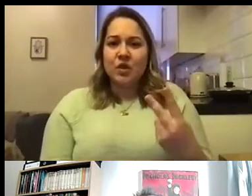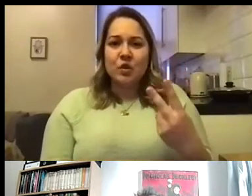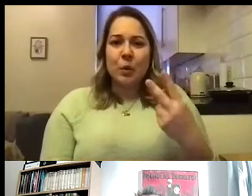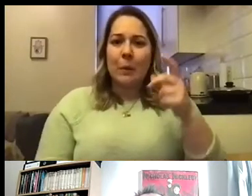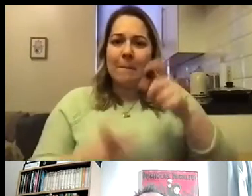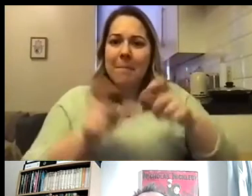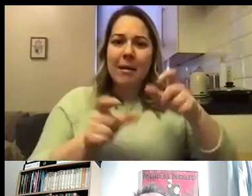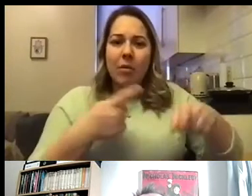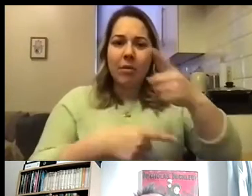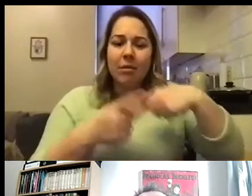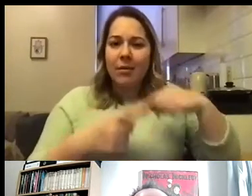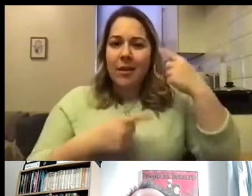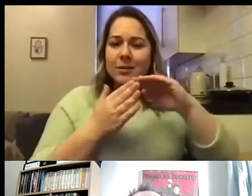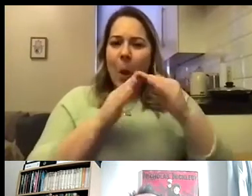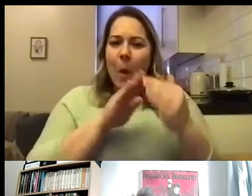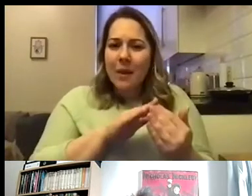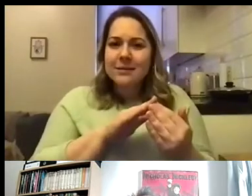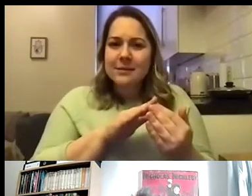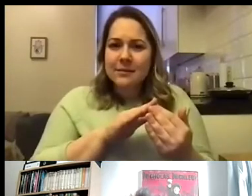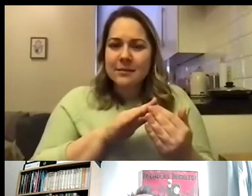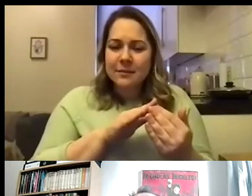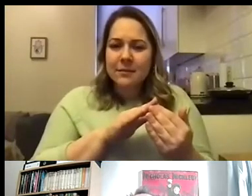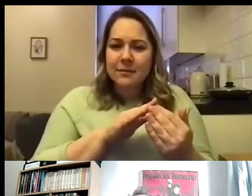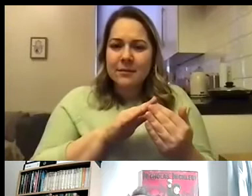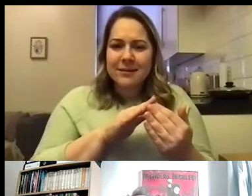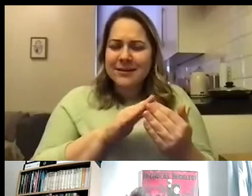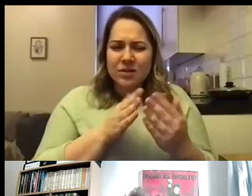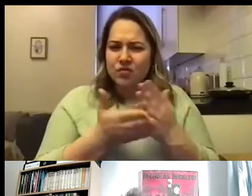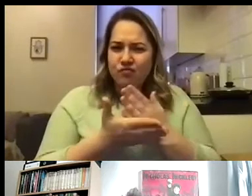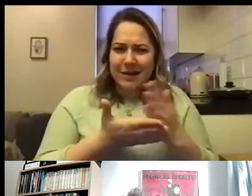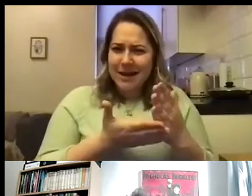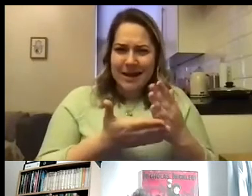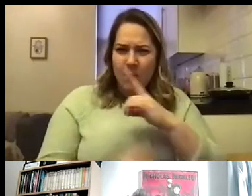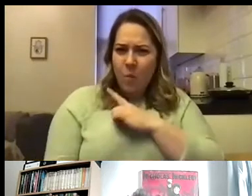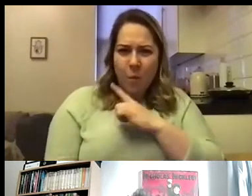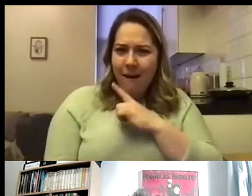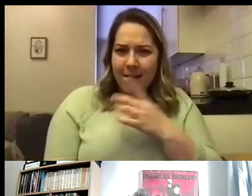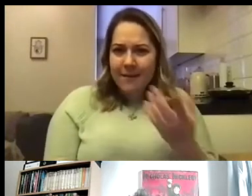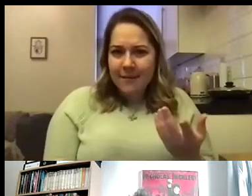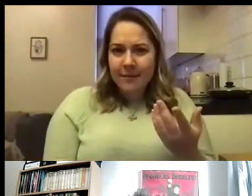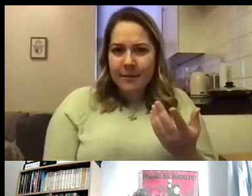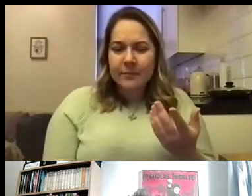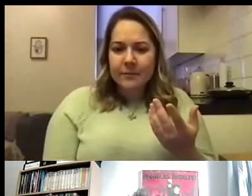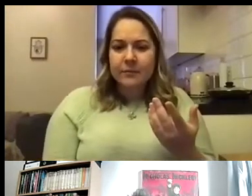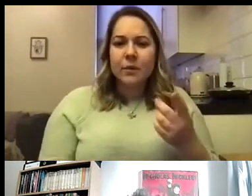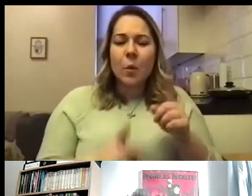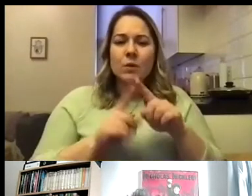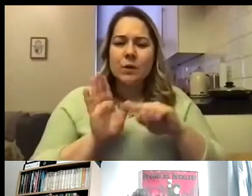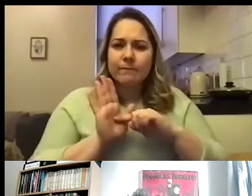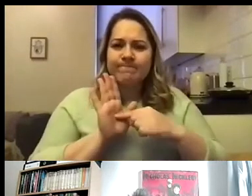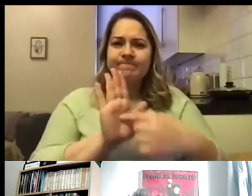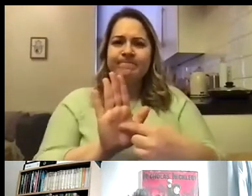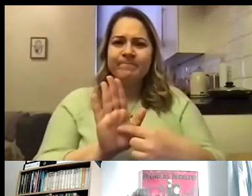London are homeless, makes no rational sense, and highlight the absurdity of